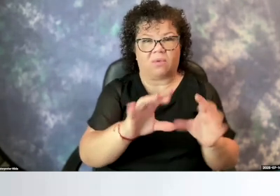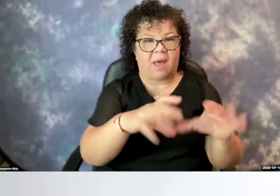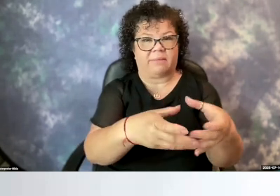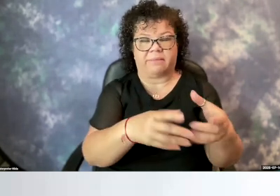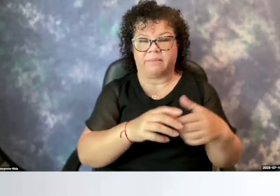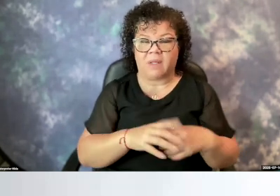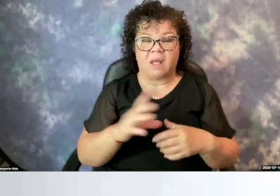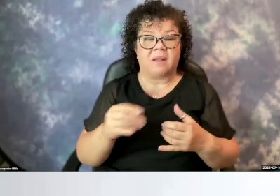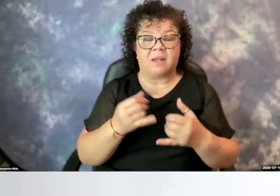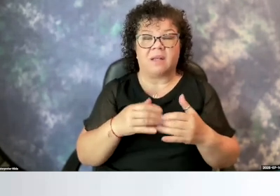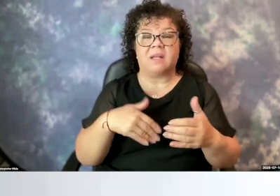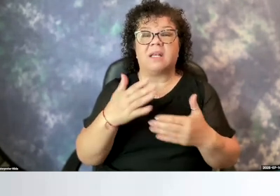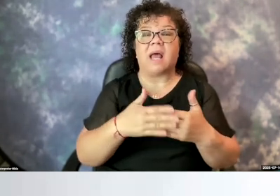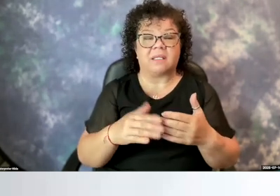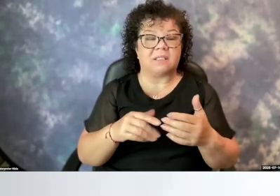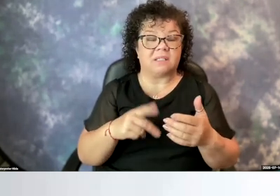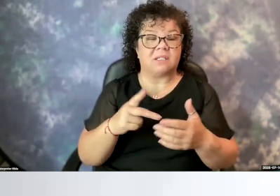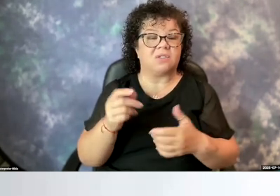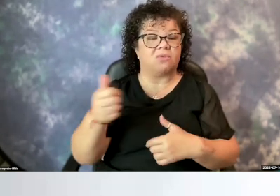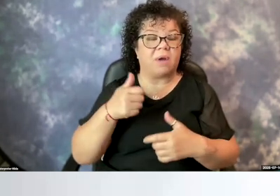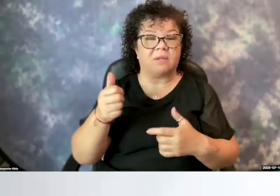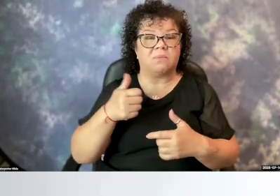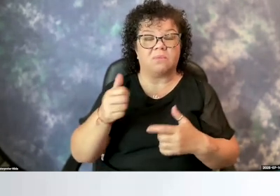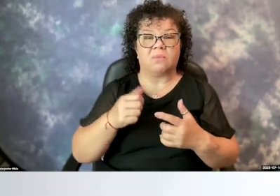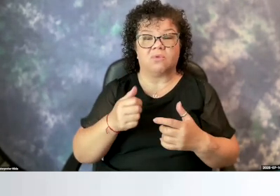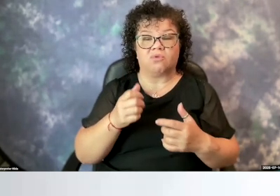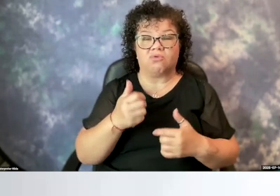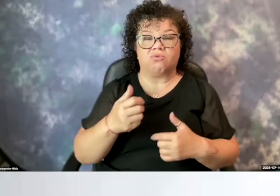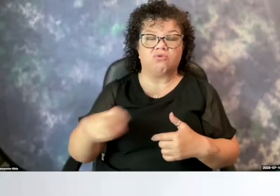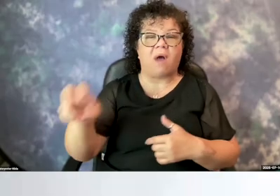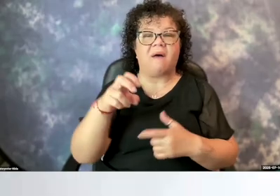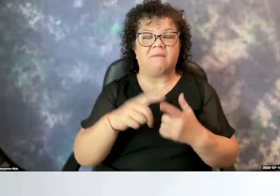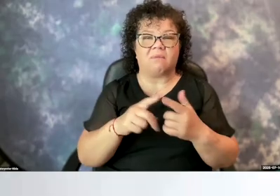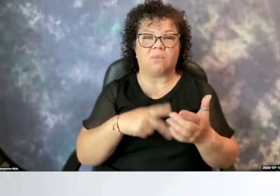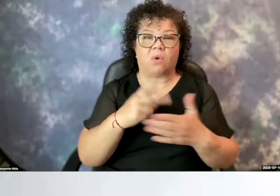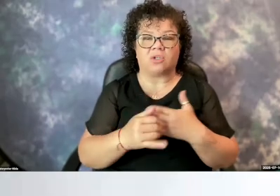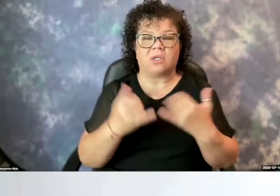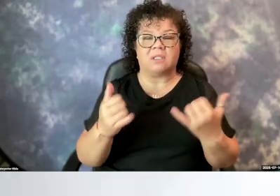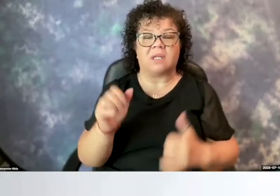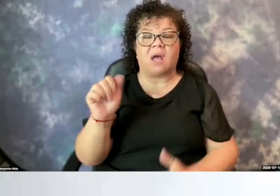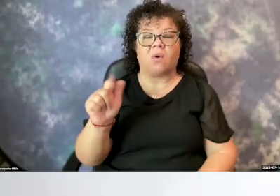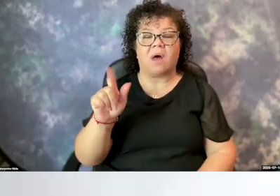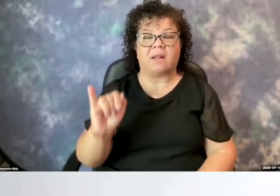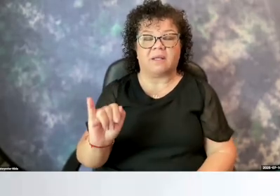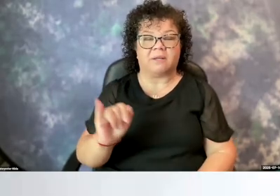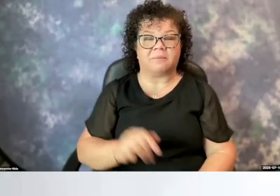been allocated this year. Next up is the California Integrated Travel Project. I'll pass it over to